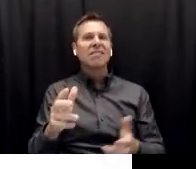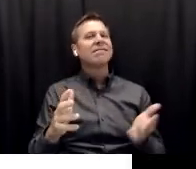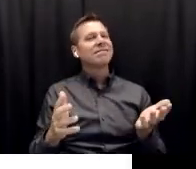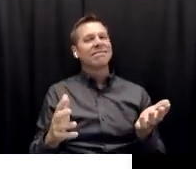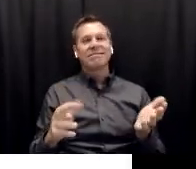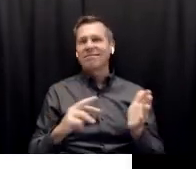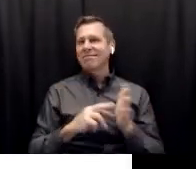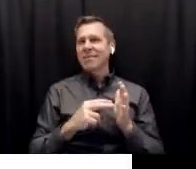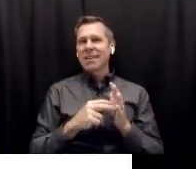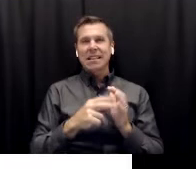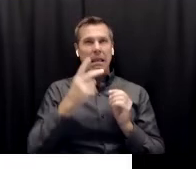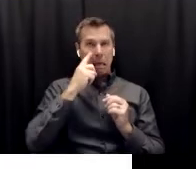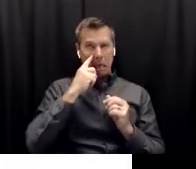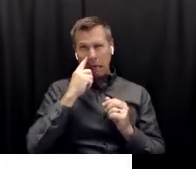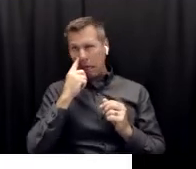being useful.